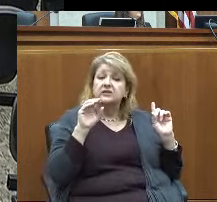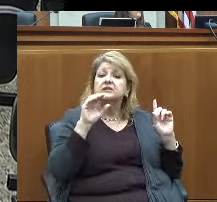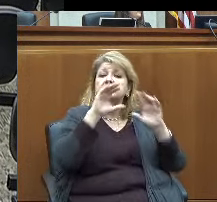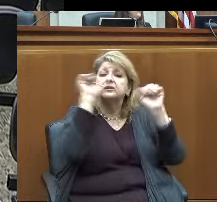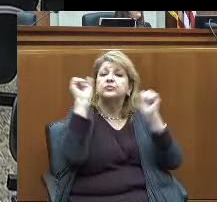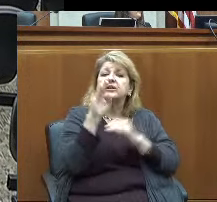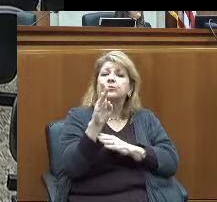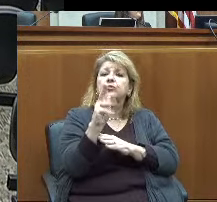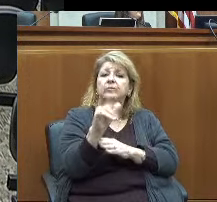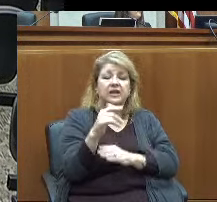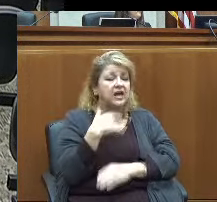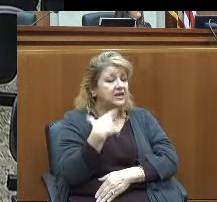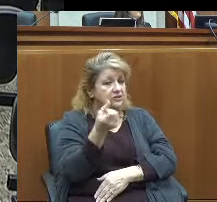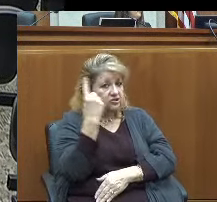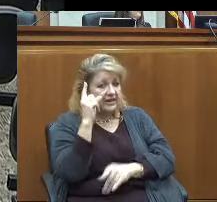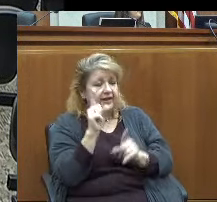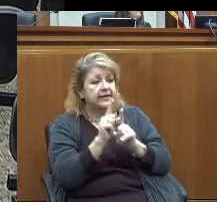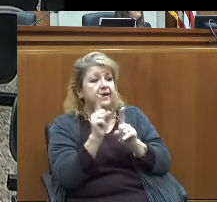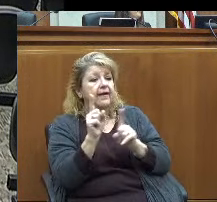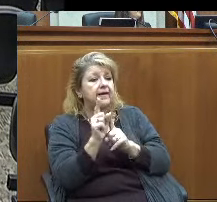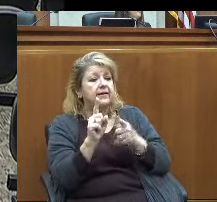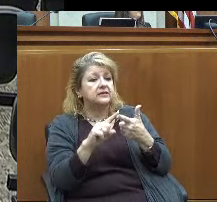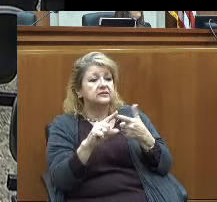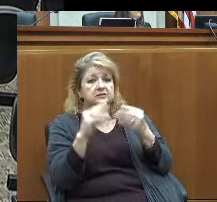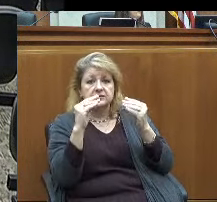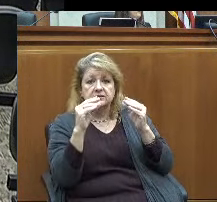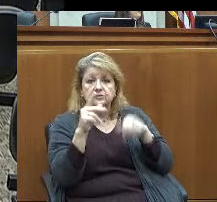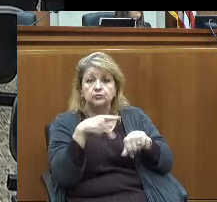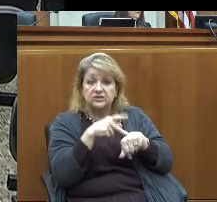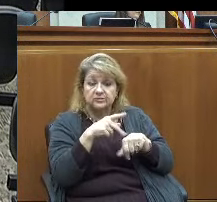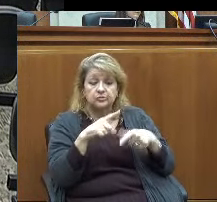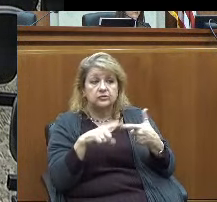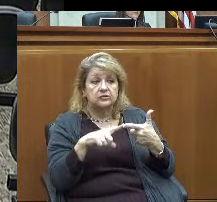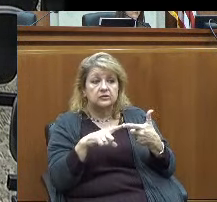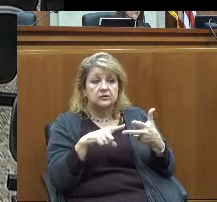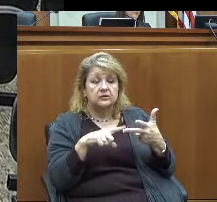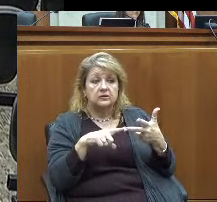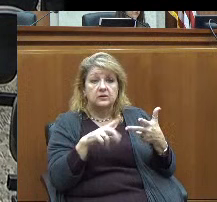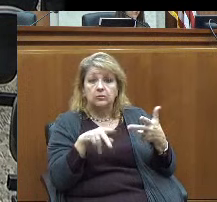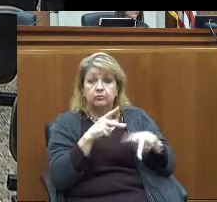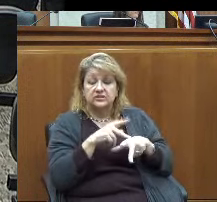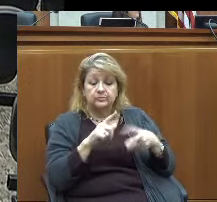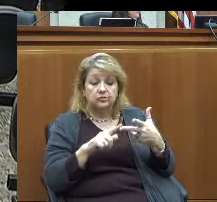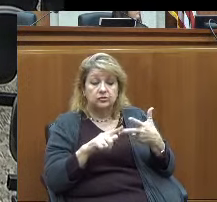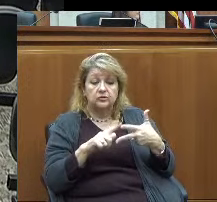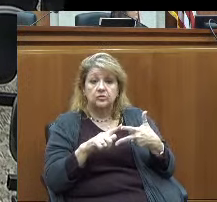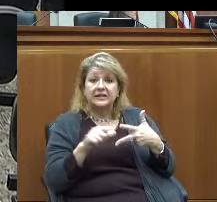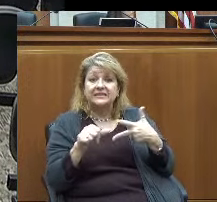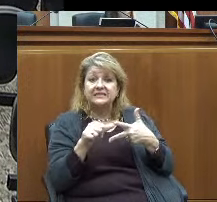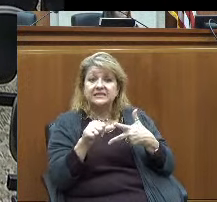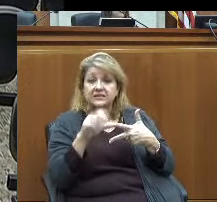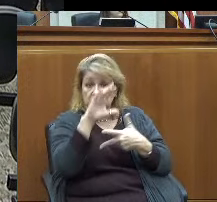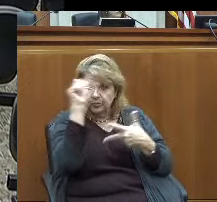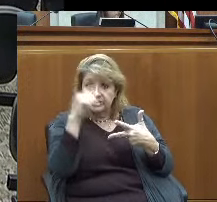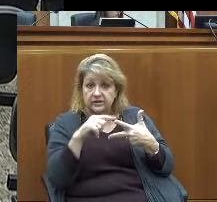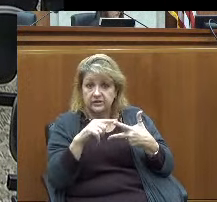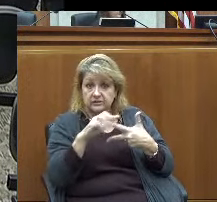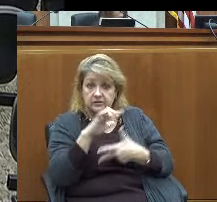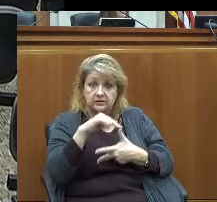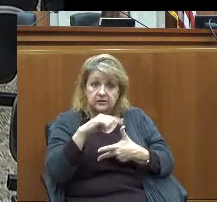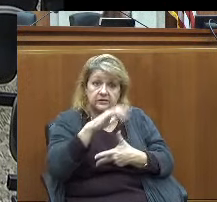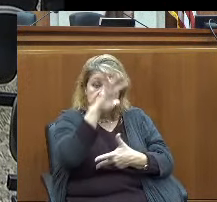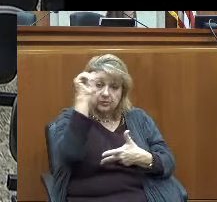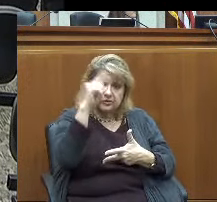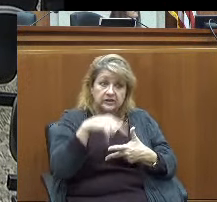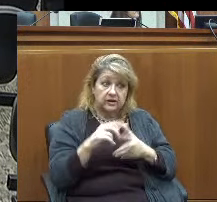system level as an assistant superintendent and the superintendent of multiple systems. Policy matters here. Policy matters in terms of, you